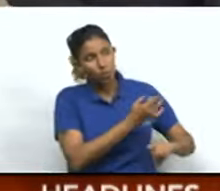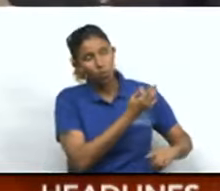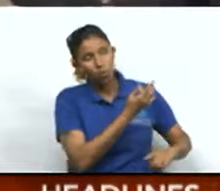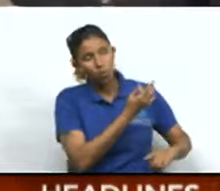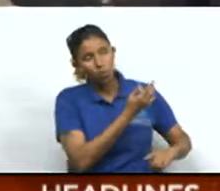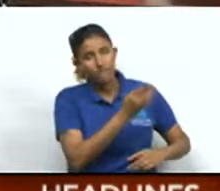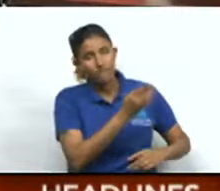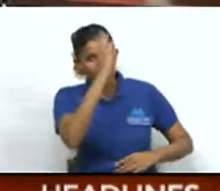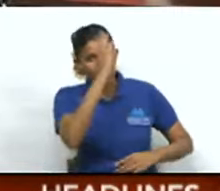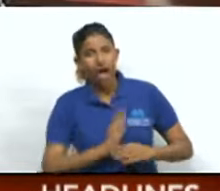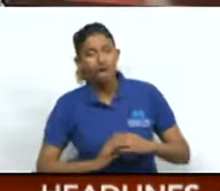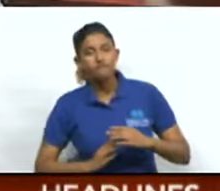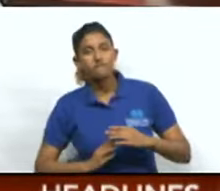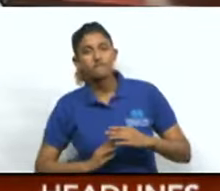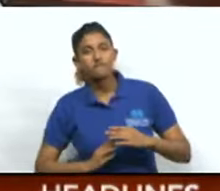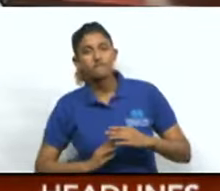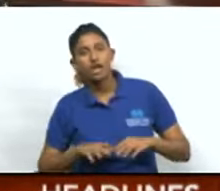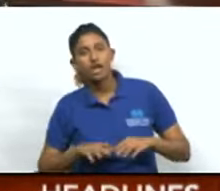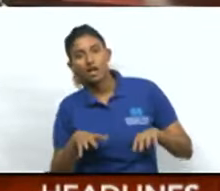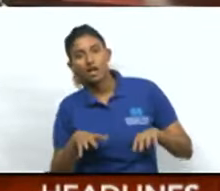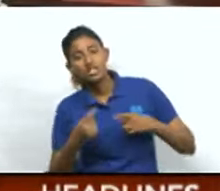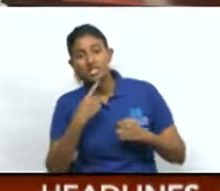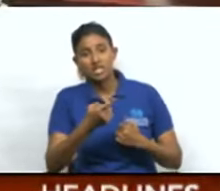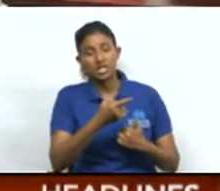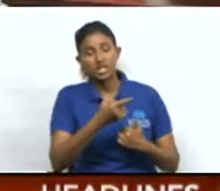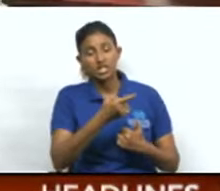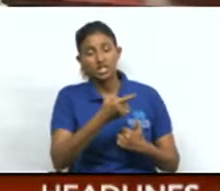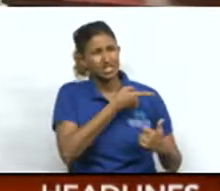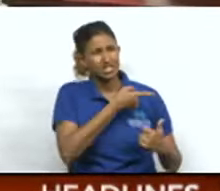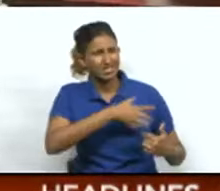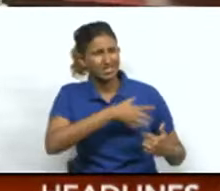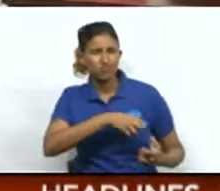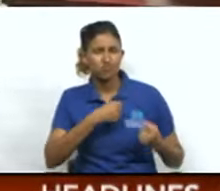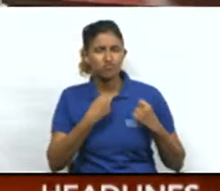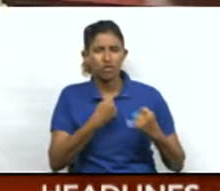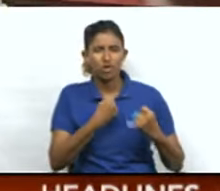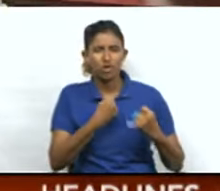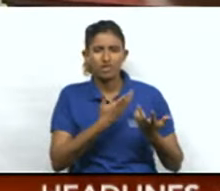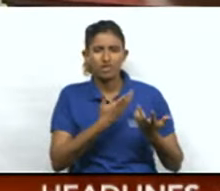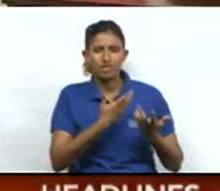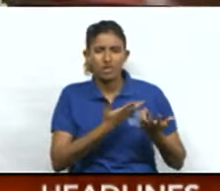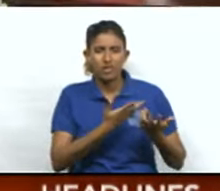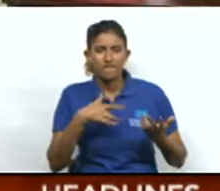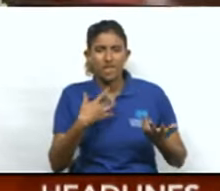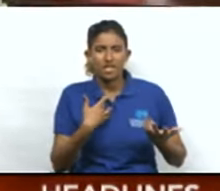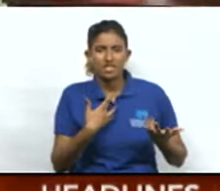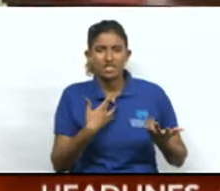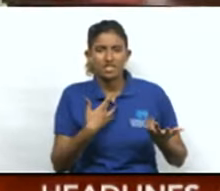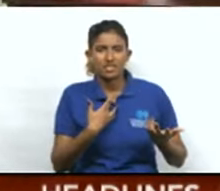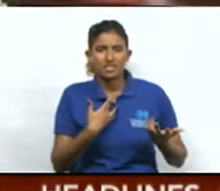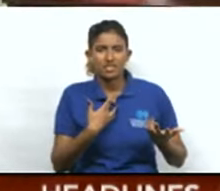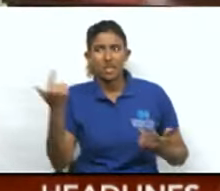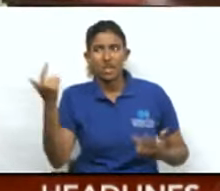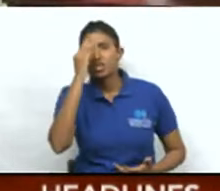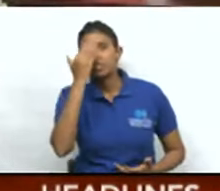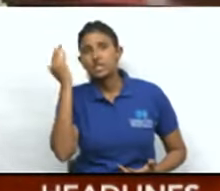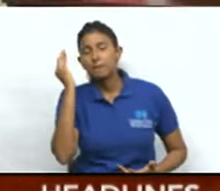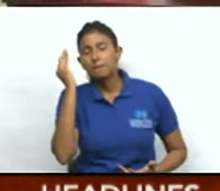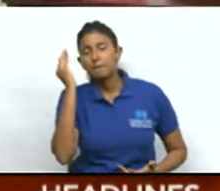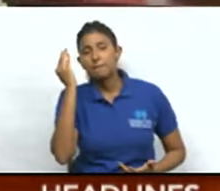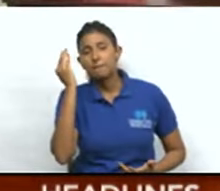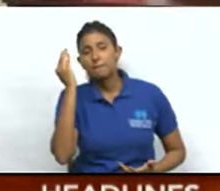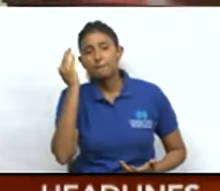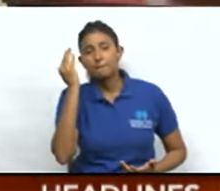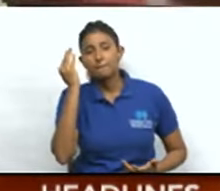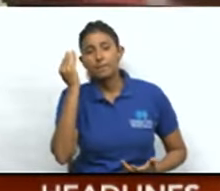know, it felt as though, like, the state had turned its back on